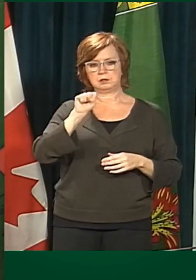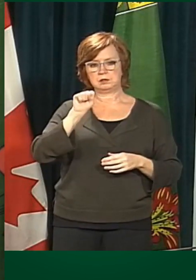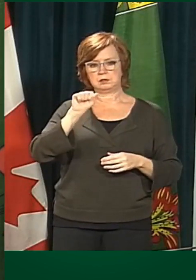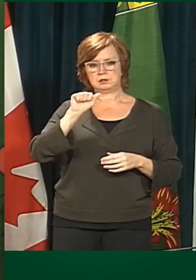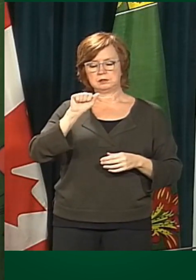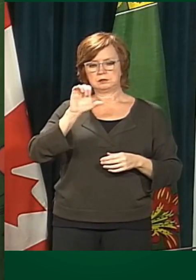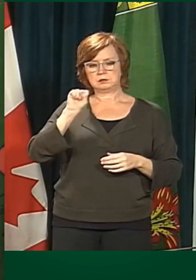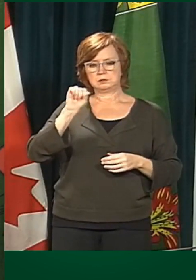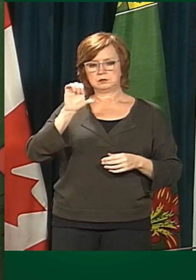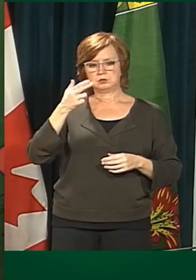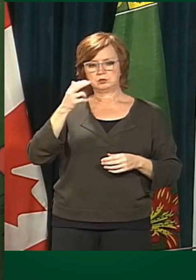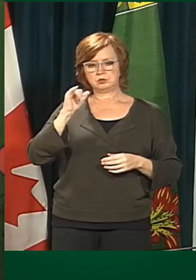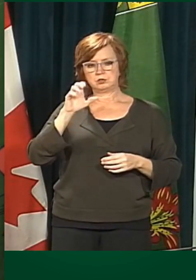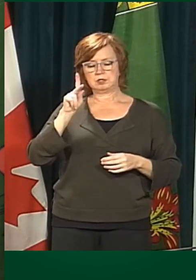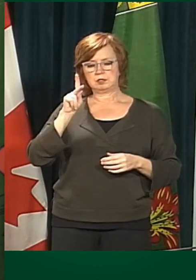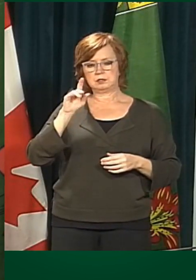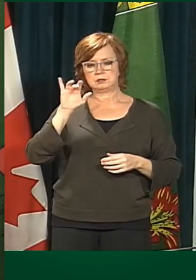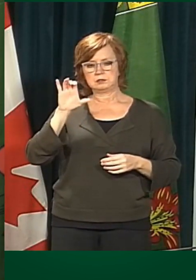with CJME.